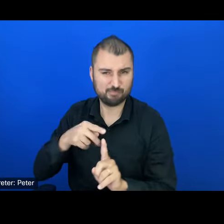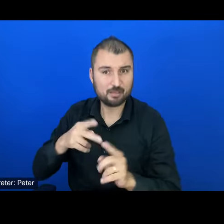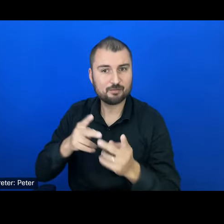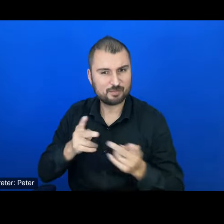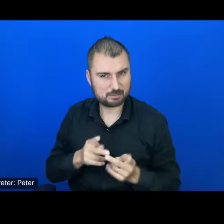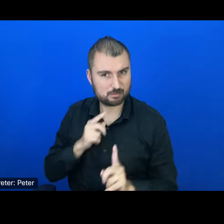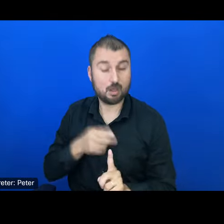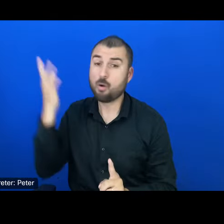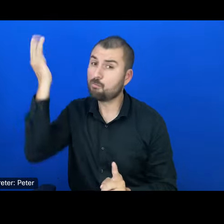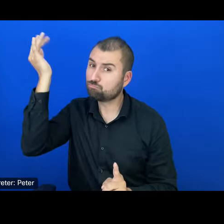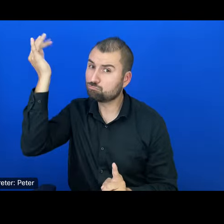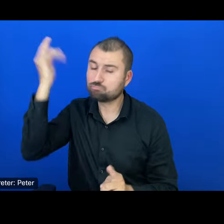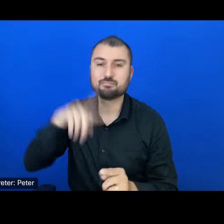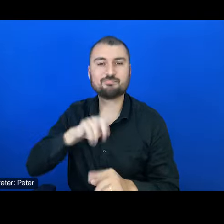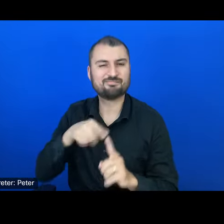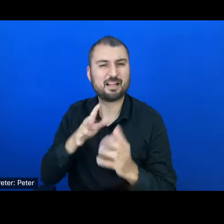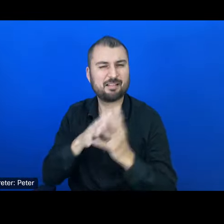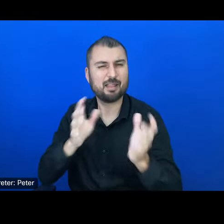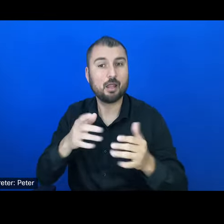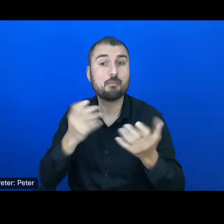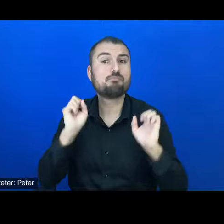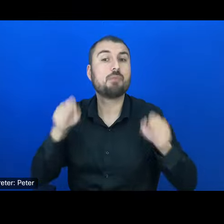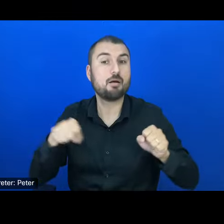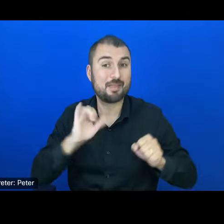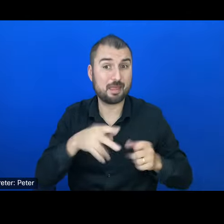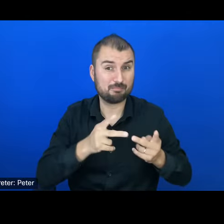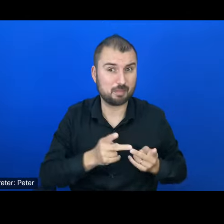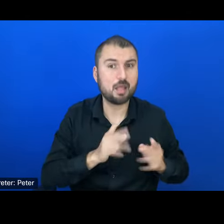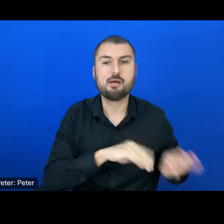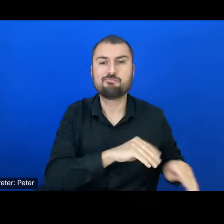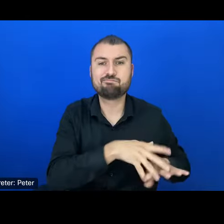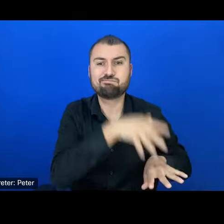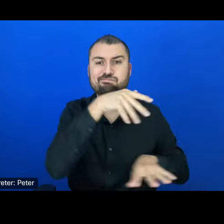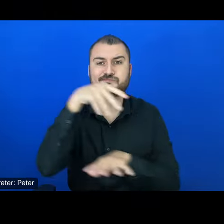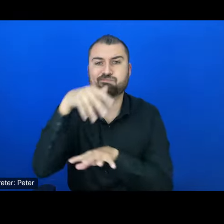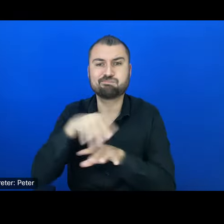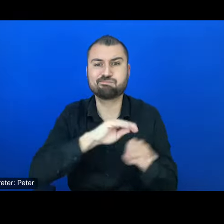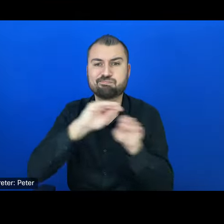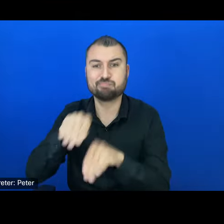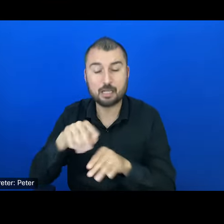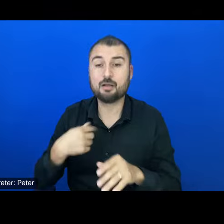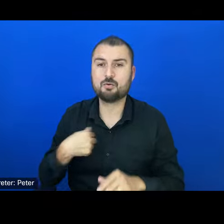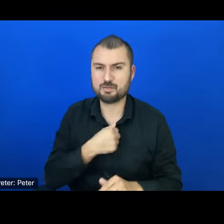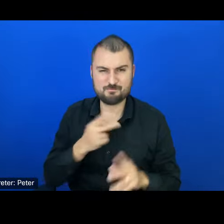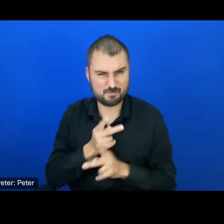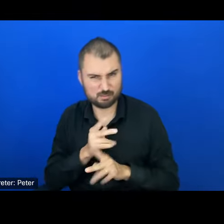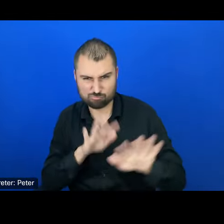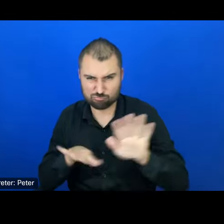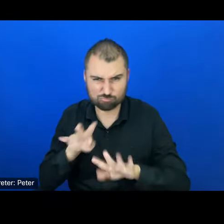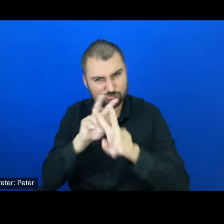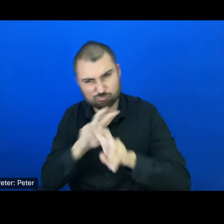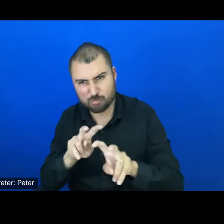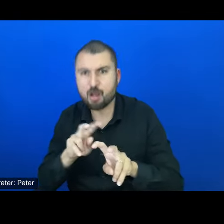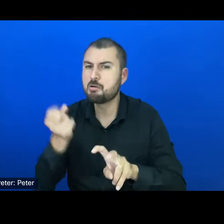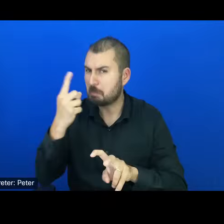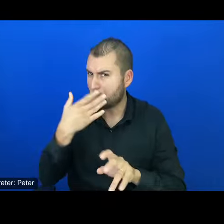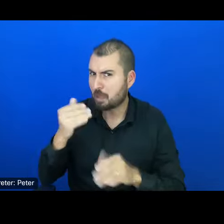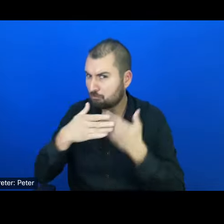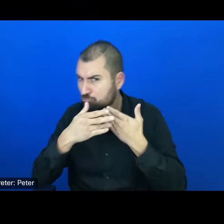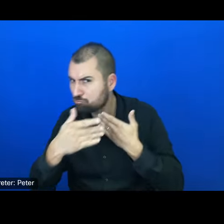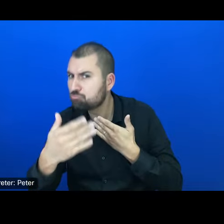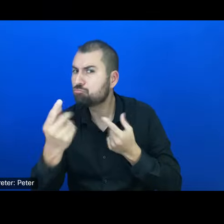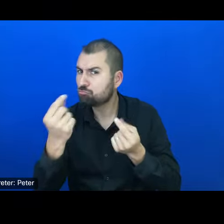is largely due to potential relocation of that facility. So until we have a further grasp of how that might play out, we are really sort